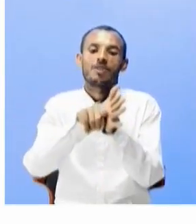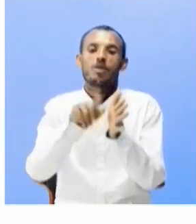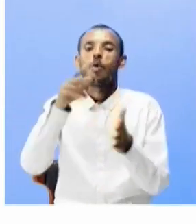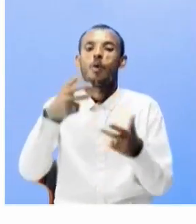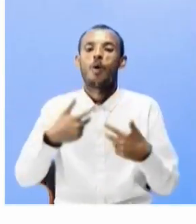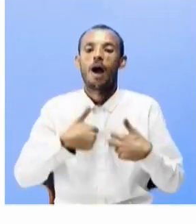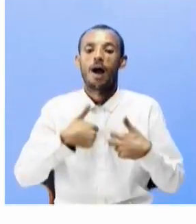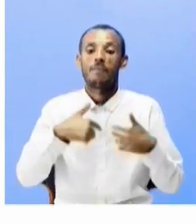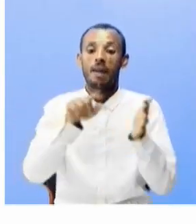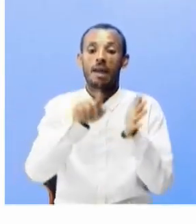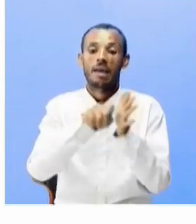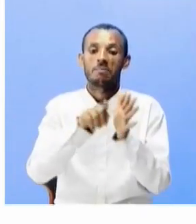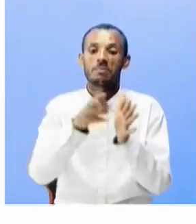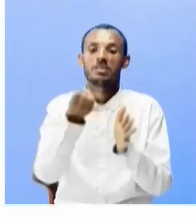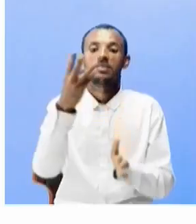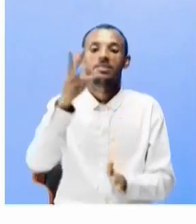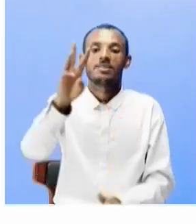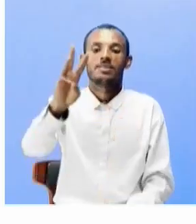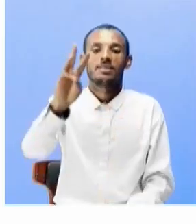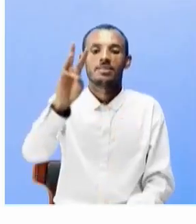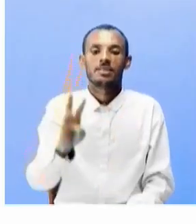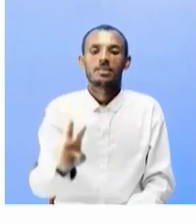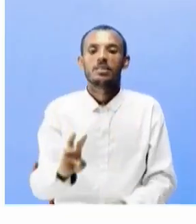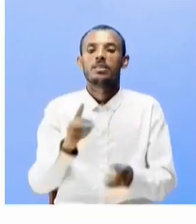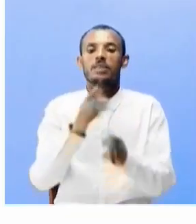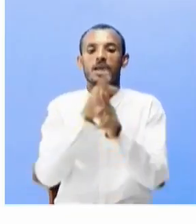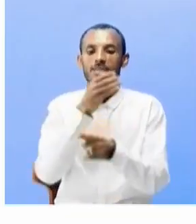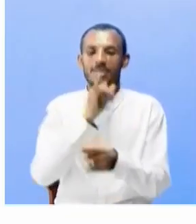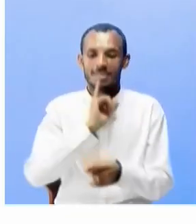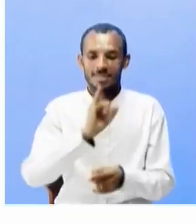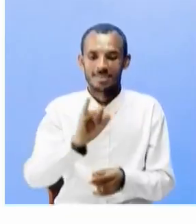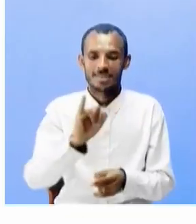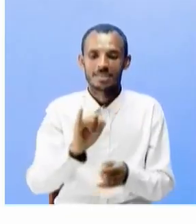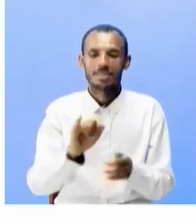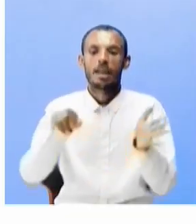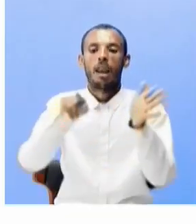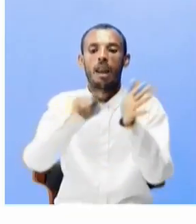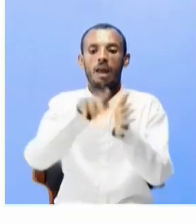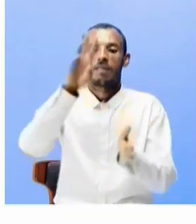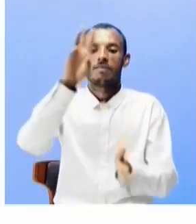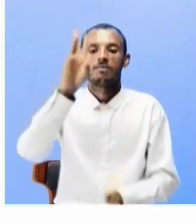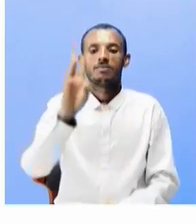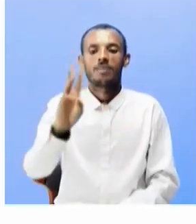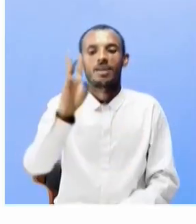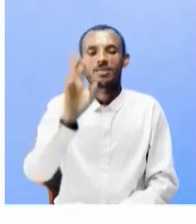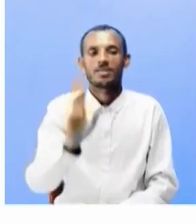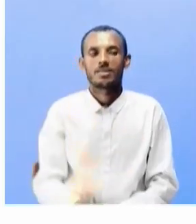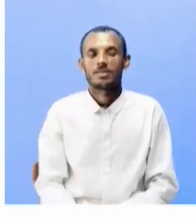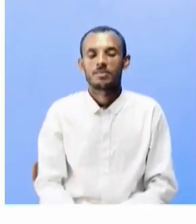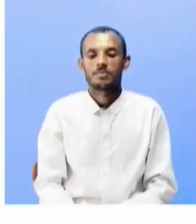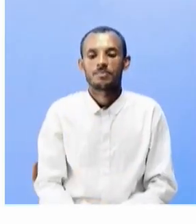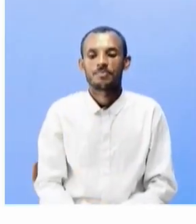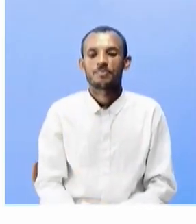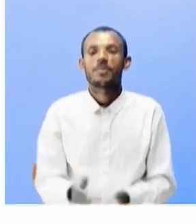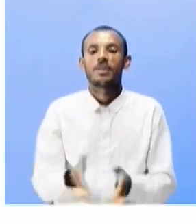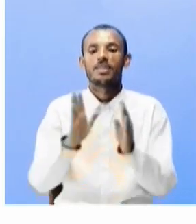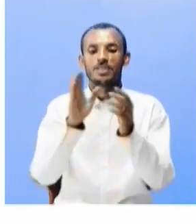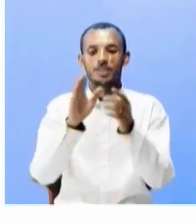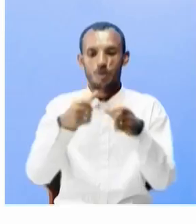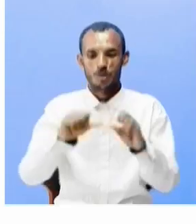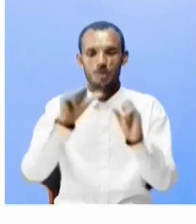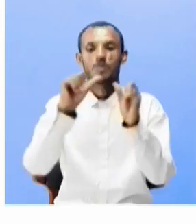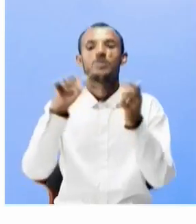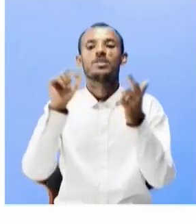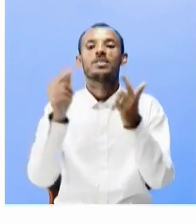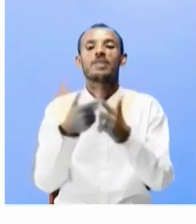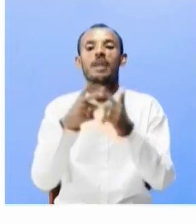6 negatives in this case. Therefore, the answer will be this, negative 6. Let's continue to the second